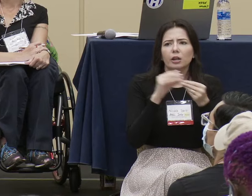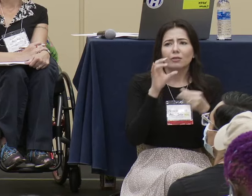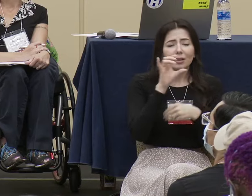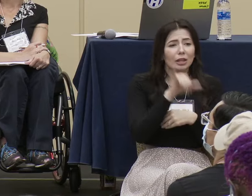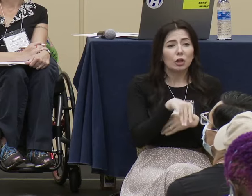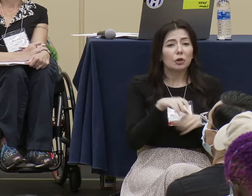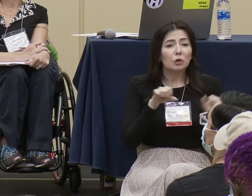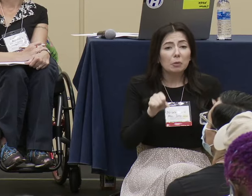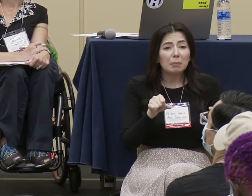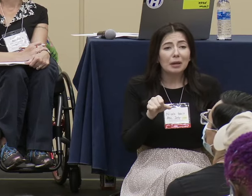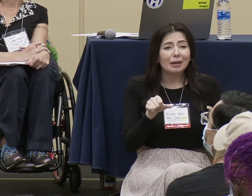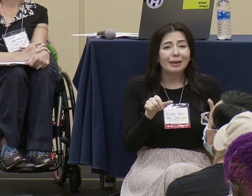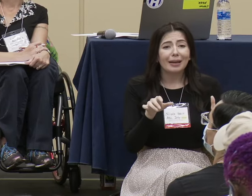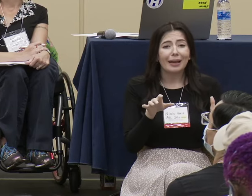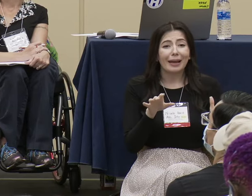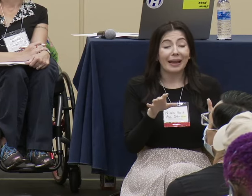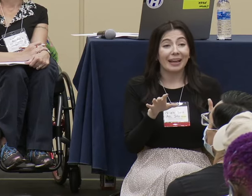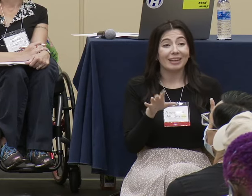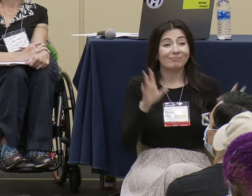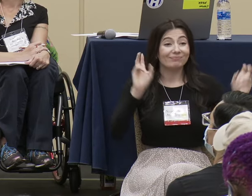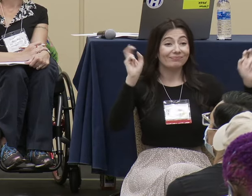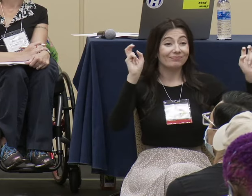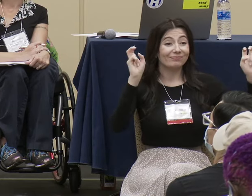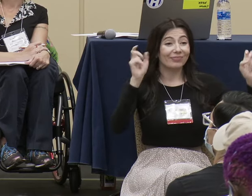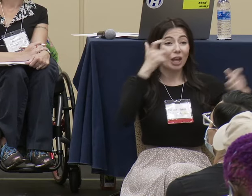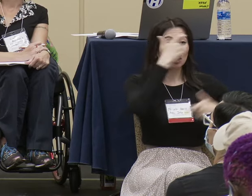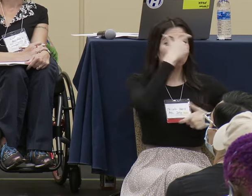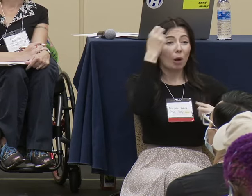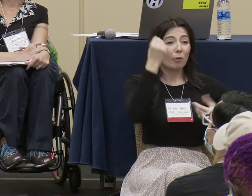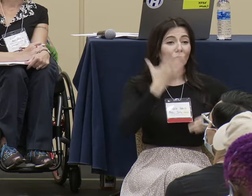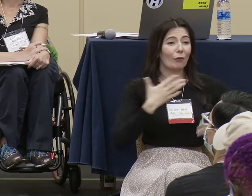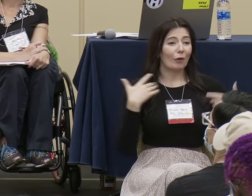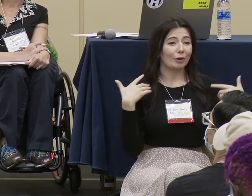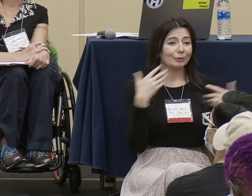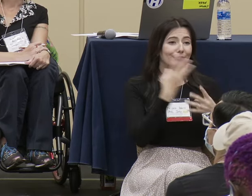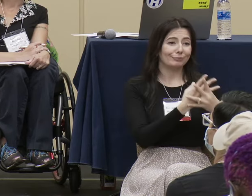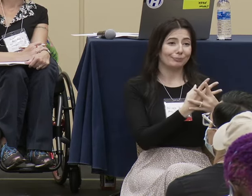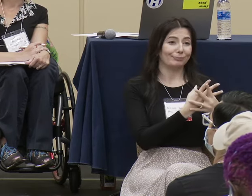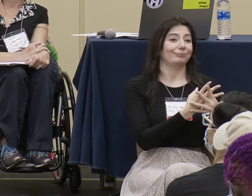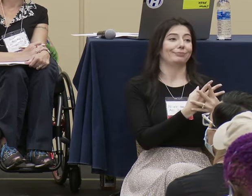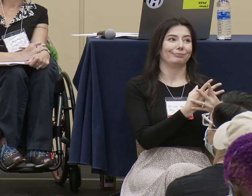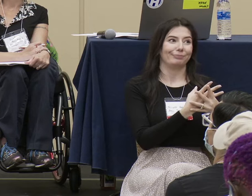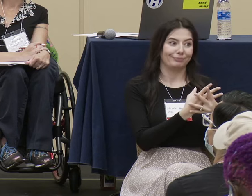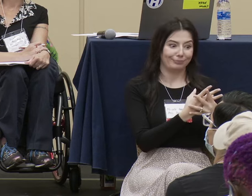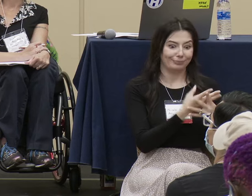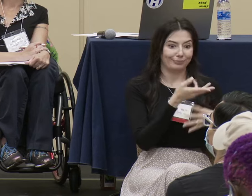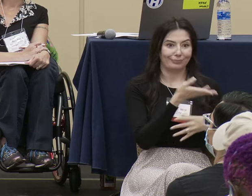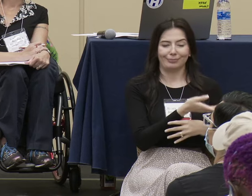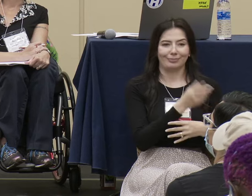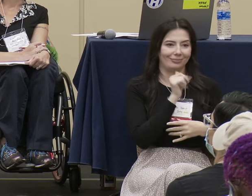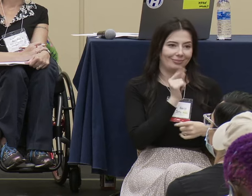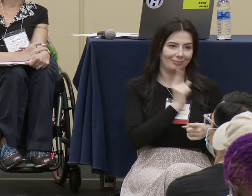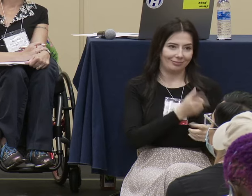could be such thing as a jail that is trauma-informed. And any